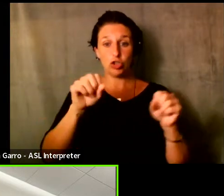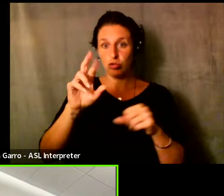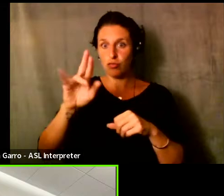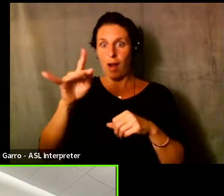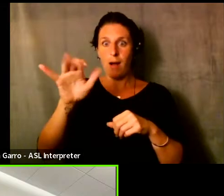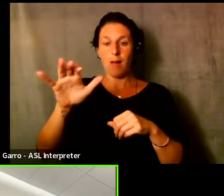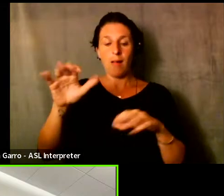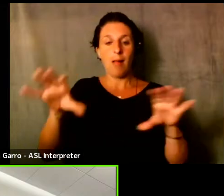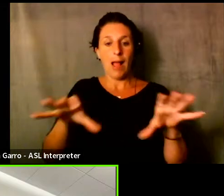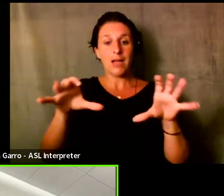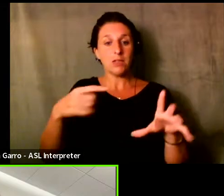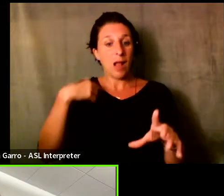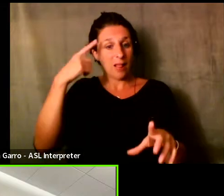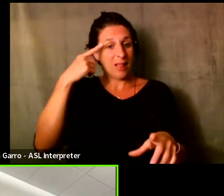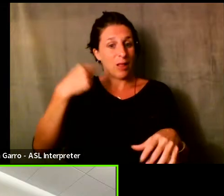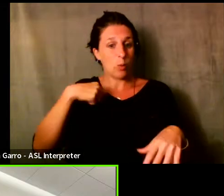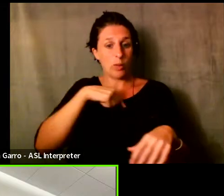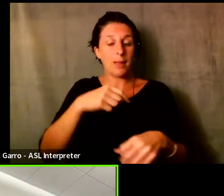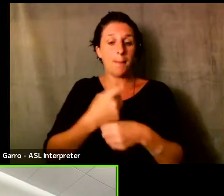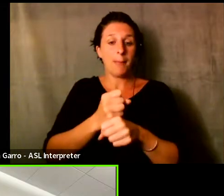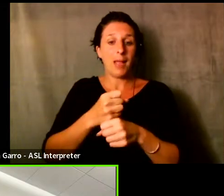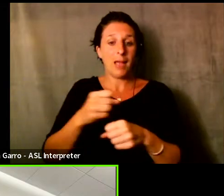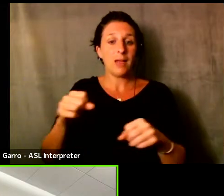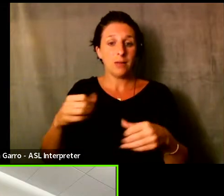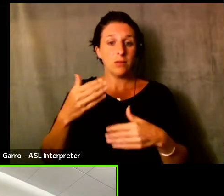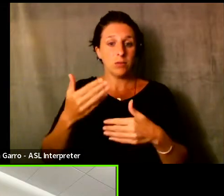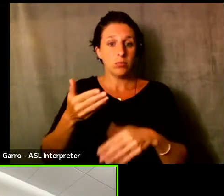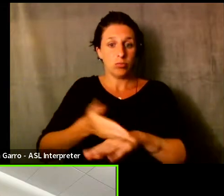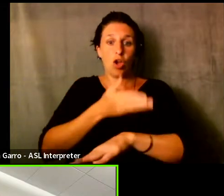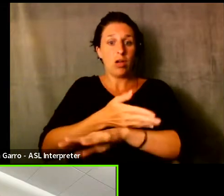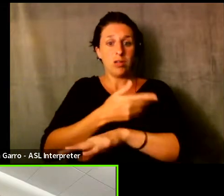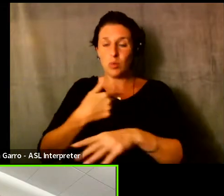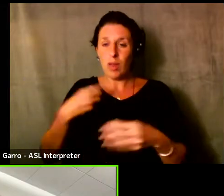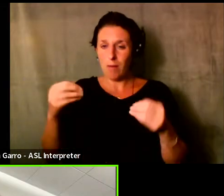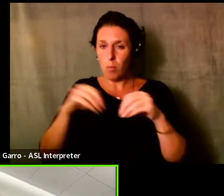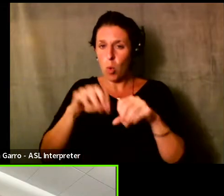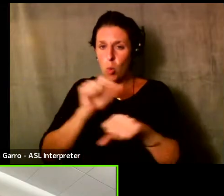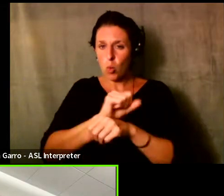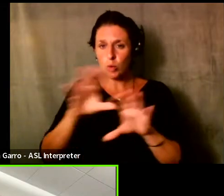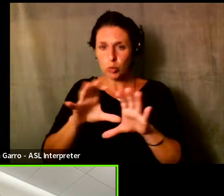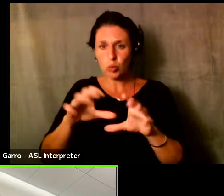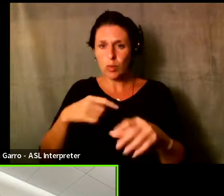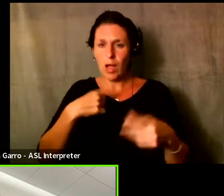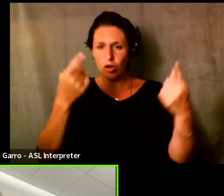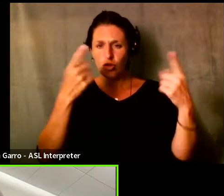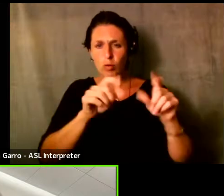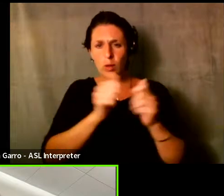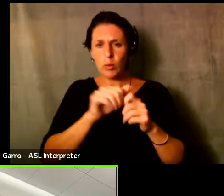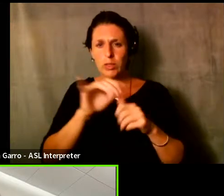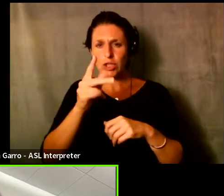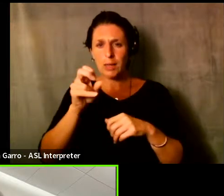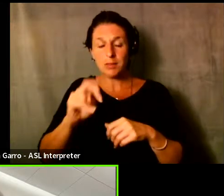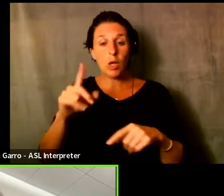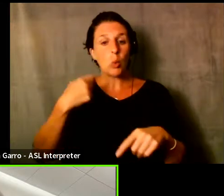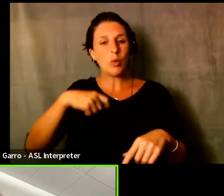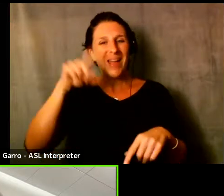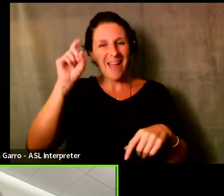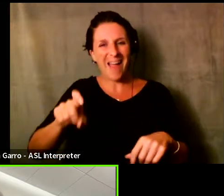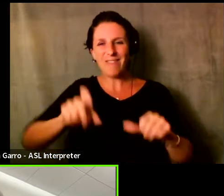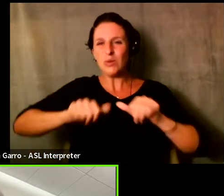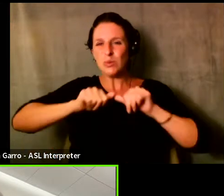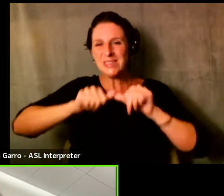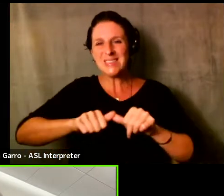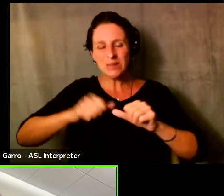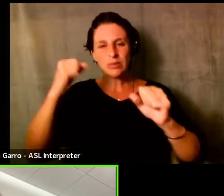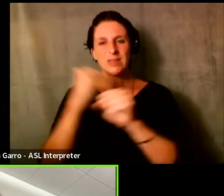some progress. But we have more work to do. And I totally agree with Ms. Jacobson, but we have to be continuing the fight.